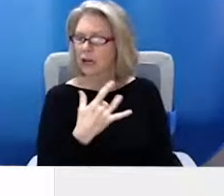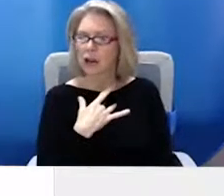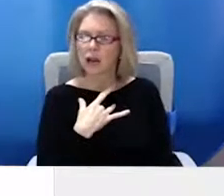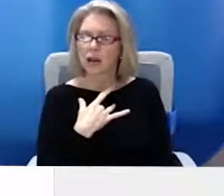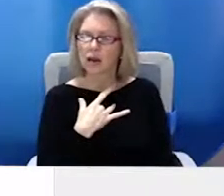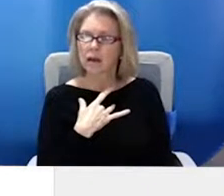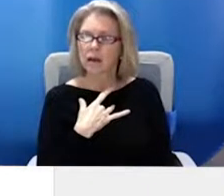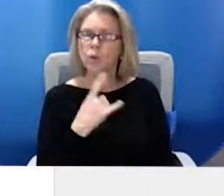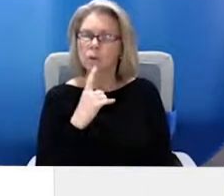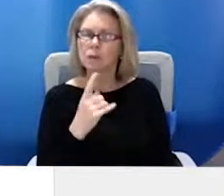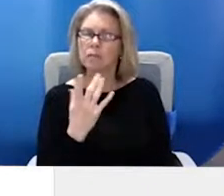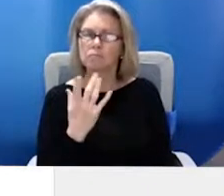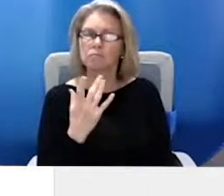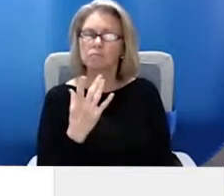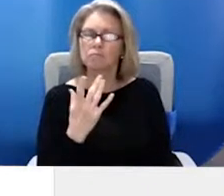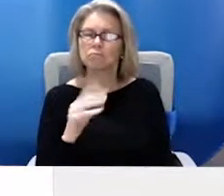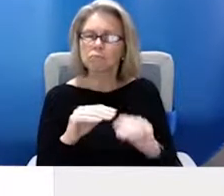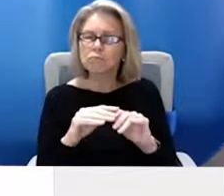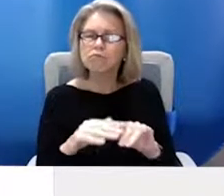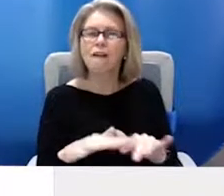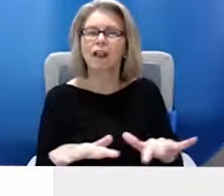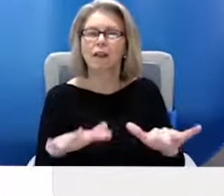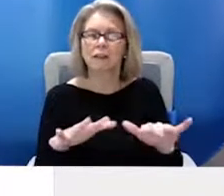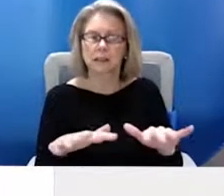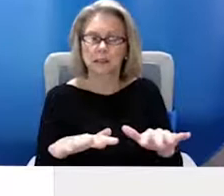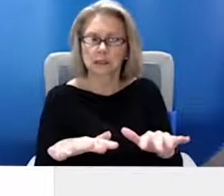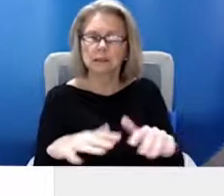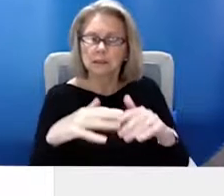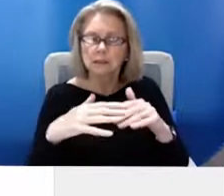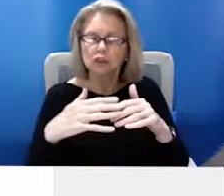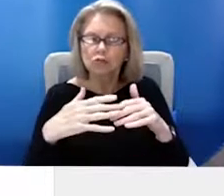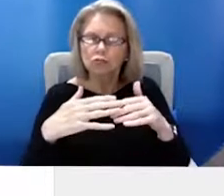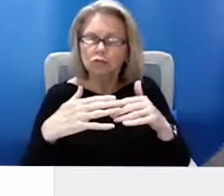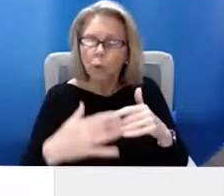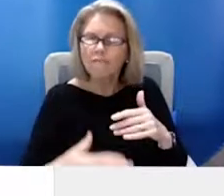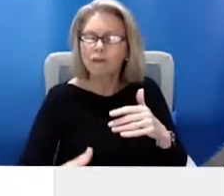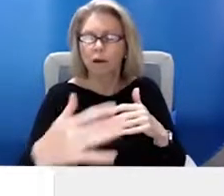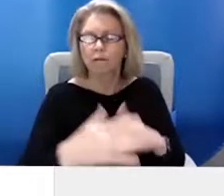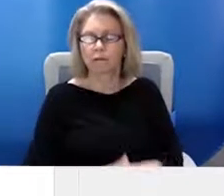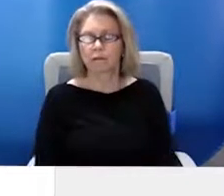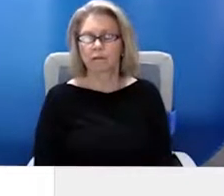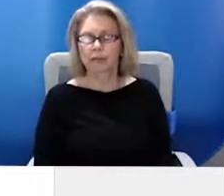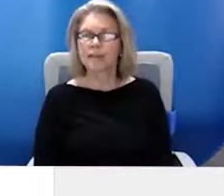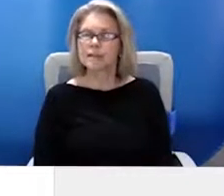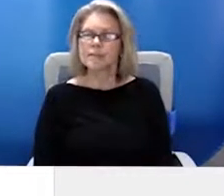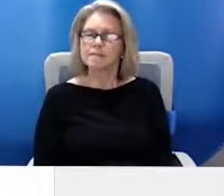feel will be prevalent in going forward.